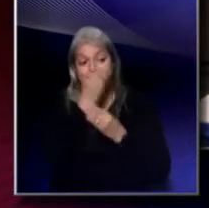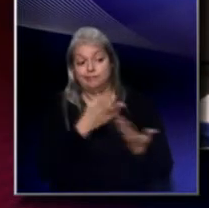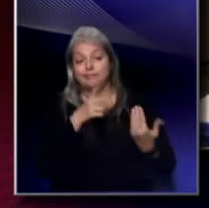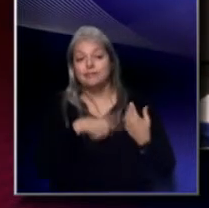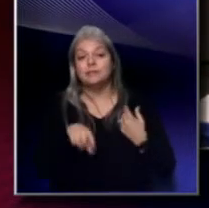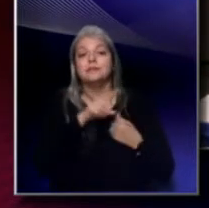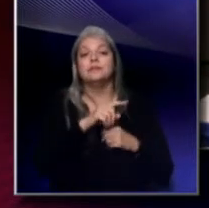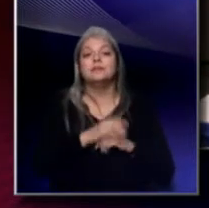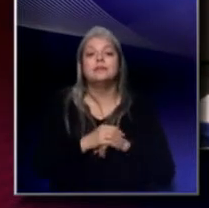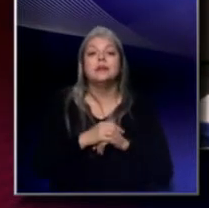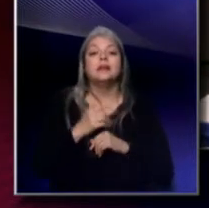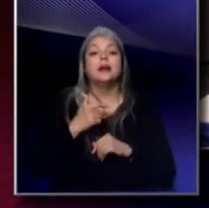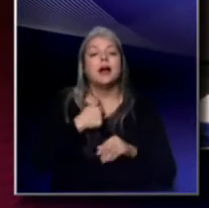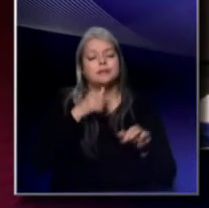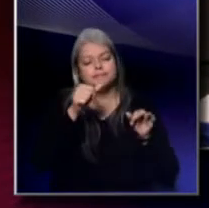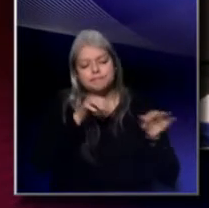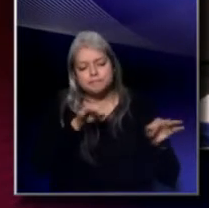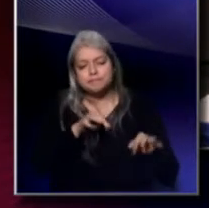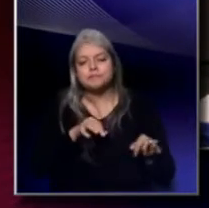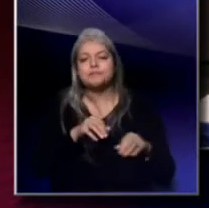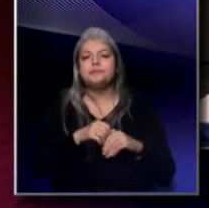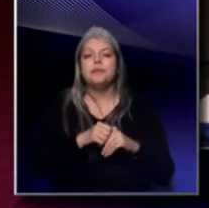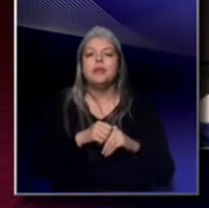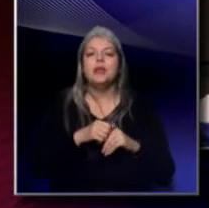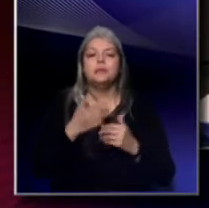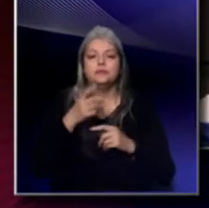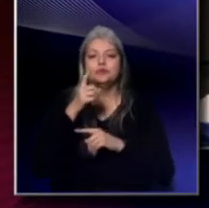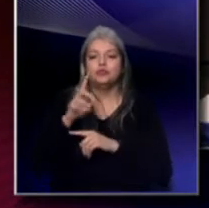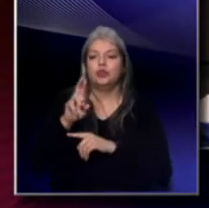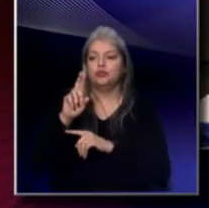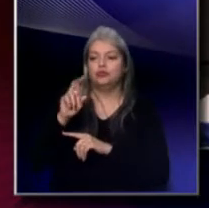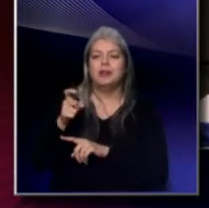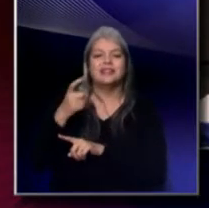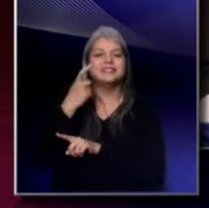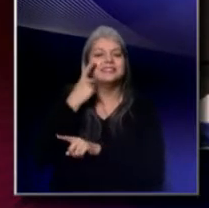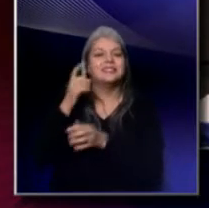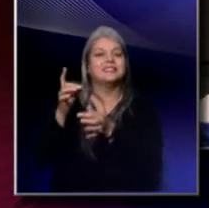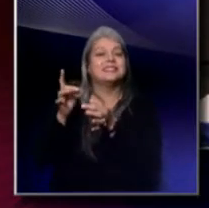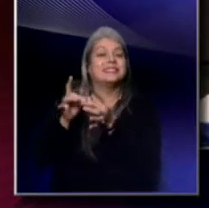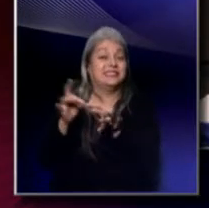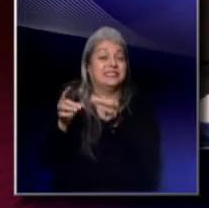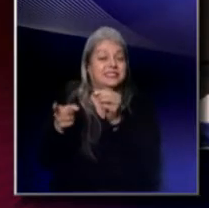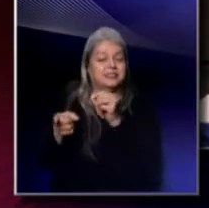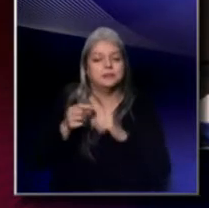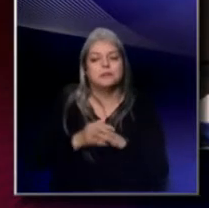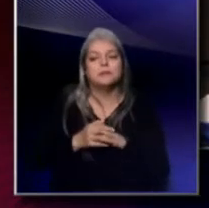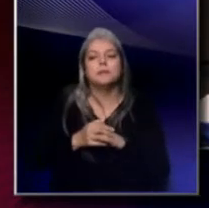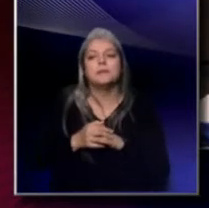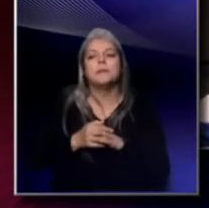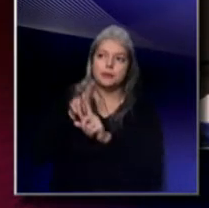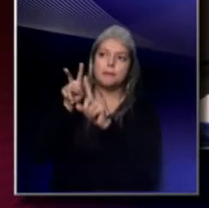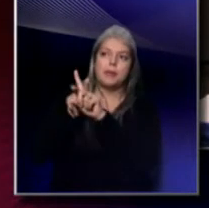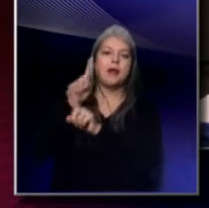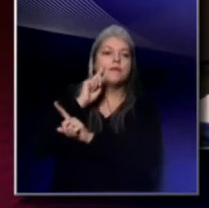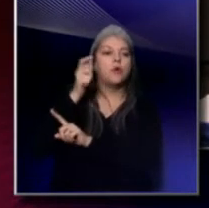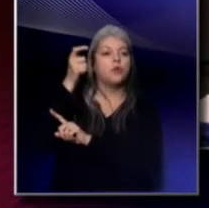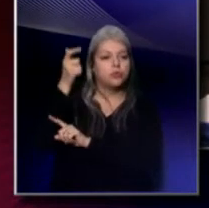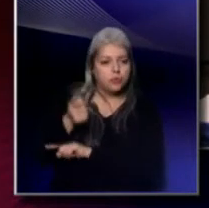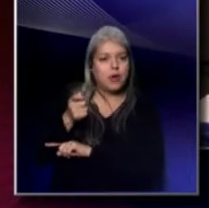I talked about what Dr. Rex just briefly mentioned and what's later